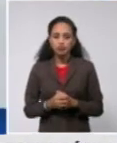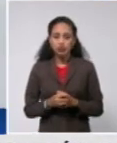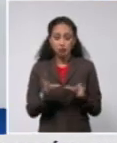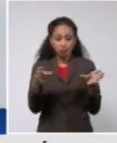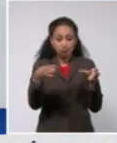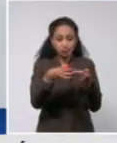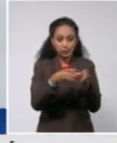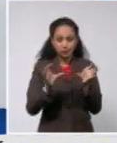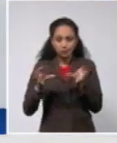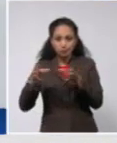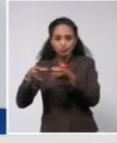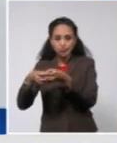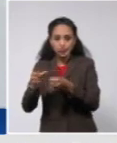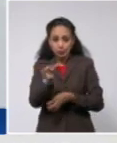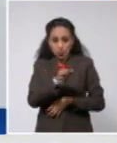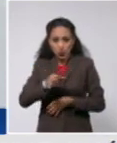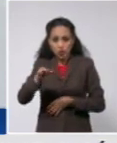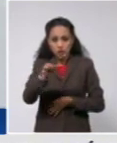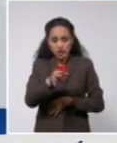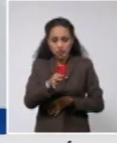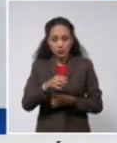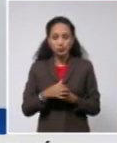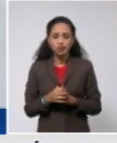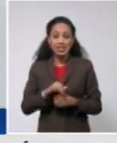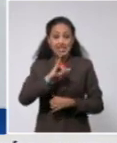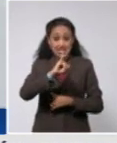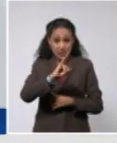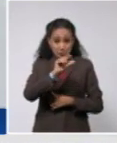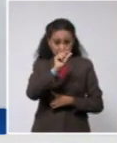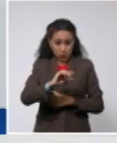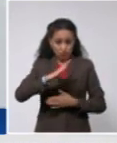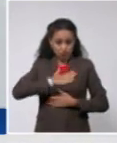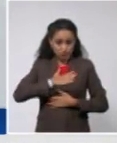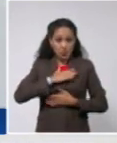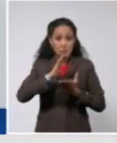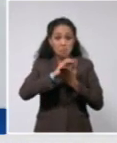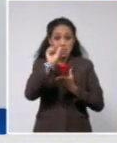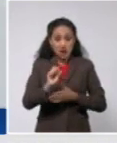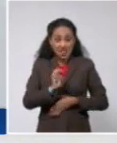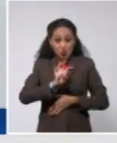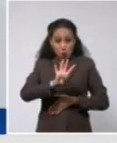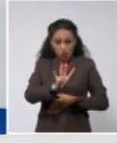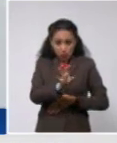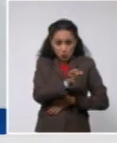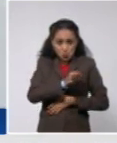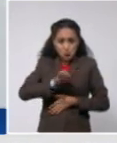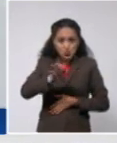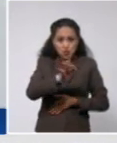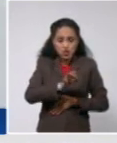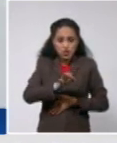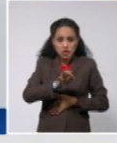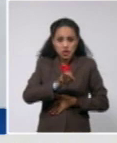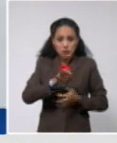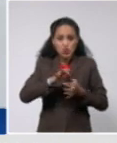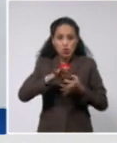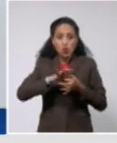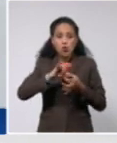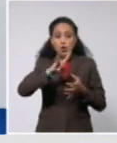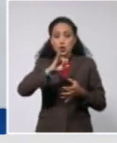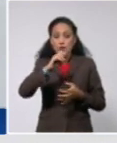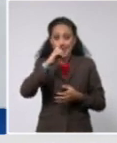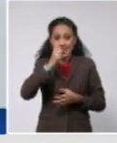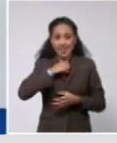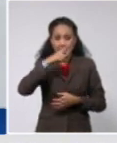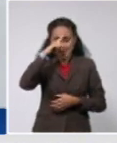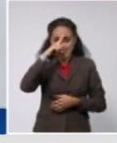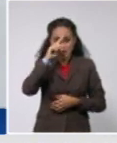to the municipalities of Guines with 4 and San José de las Lajas with 2